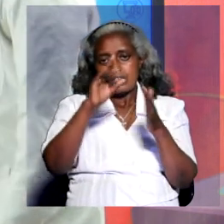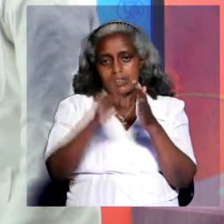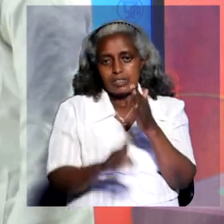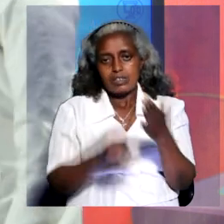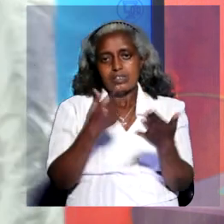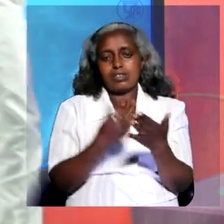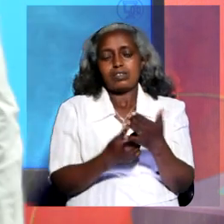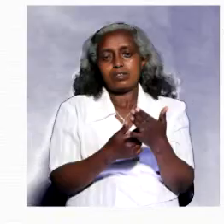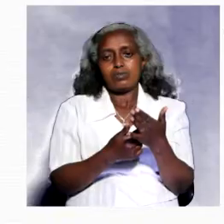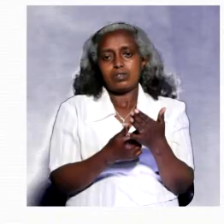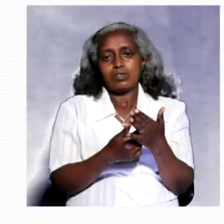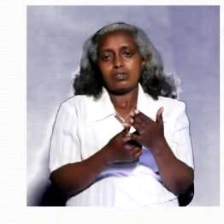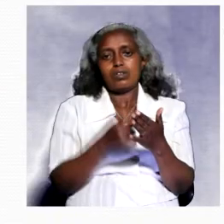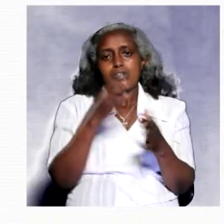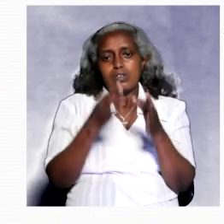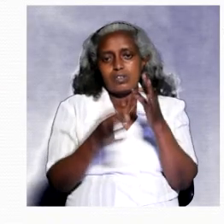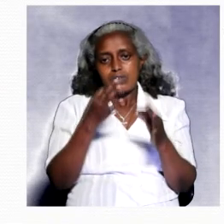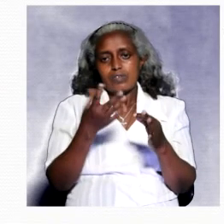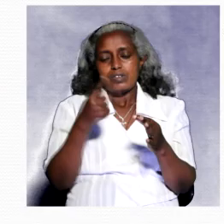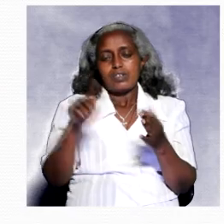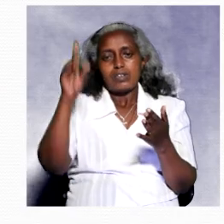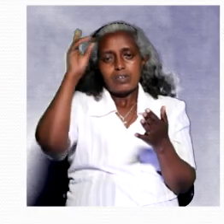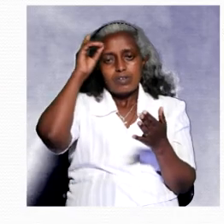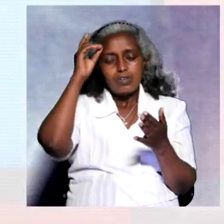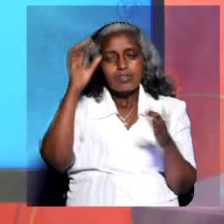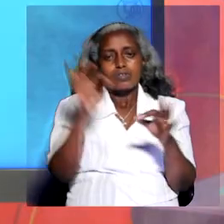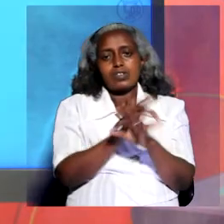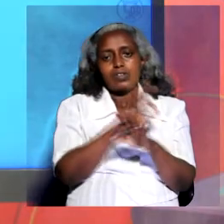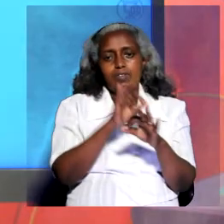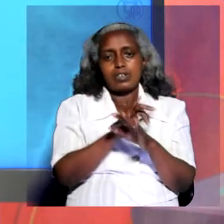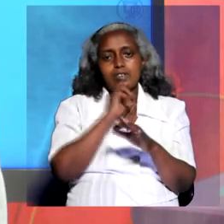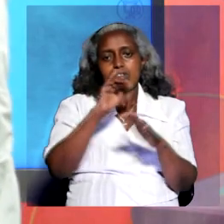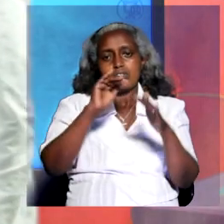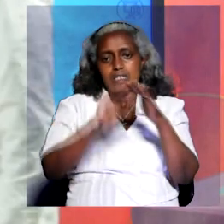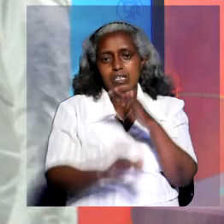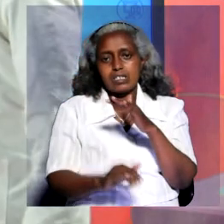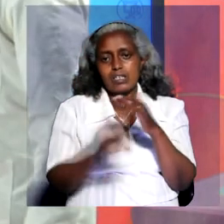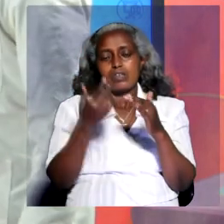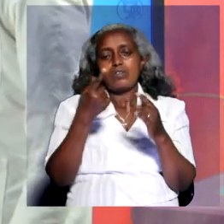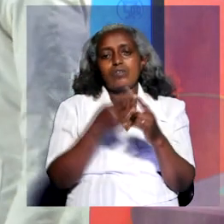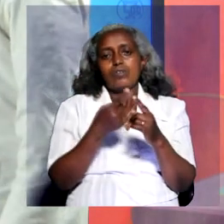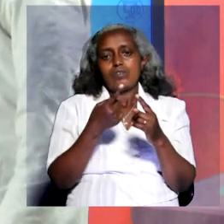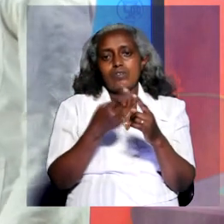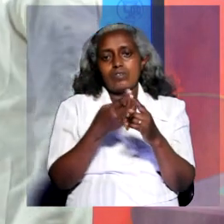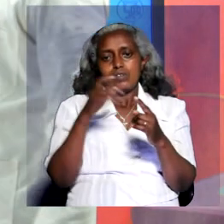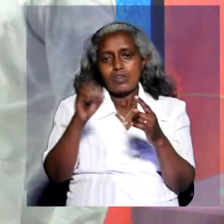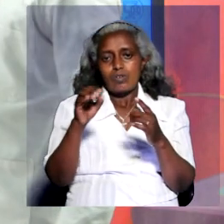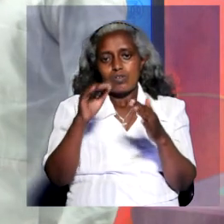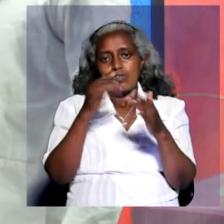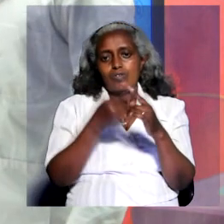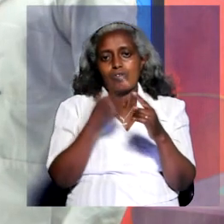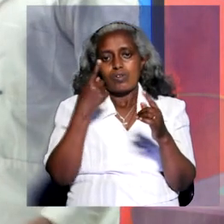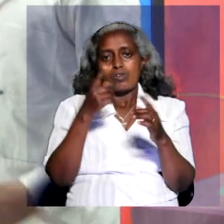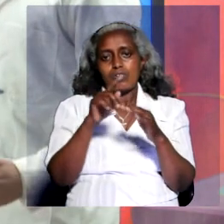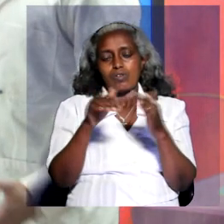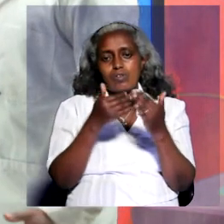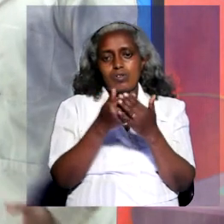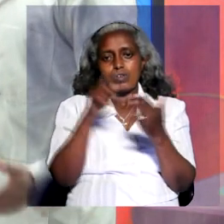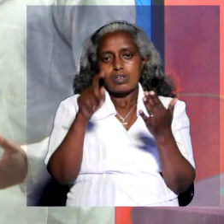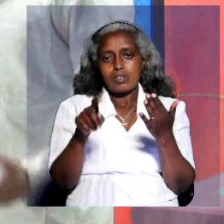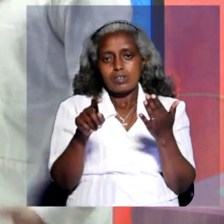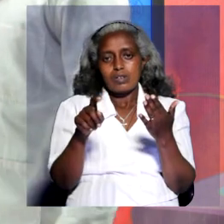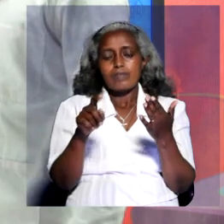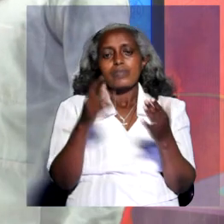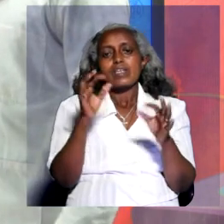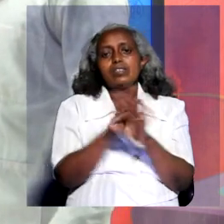part. Here it says, if for the derivative of the function is less than 0 for all x, in that case, the function